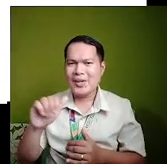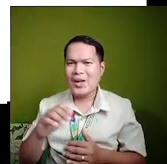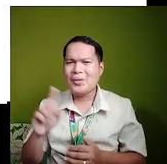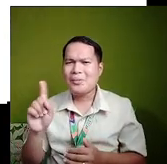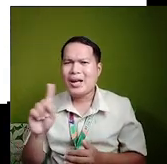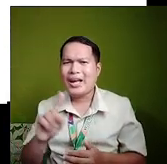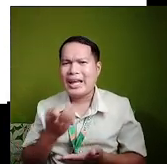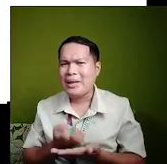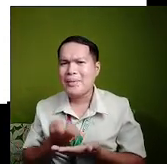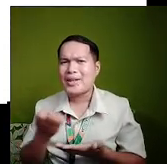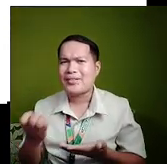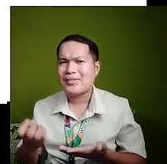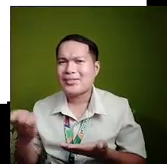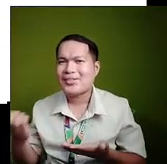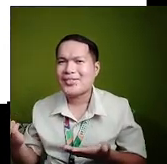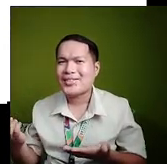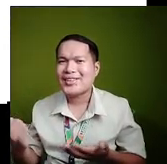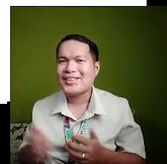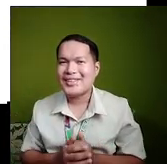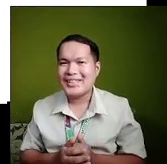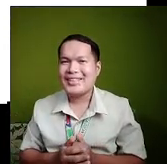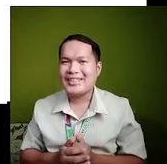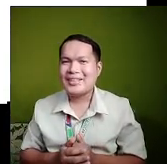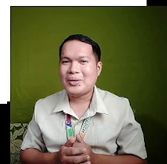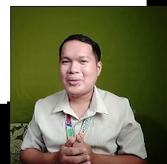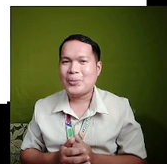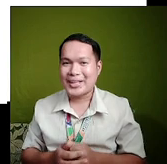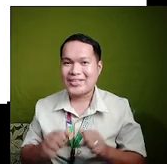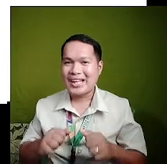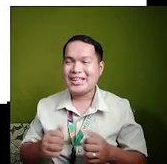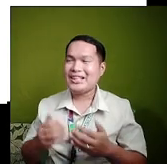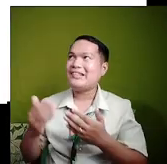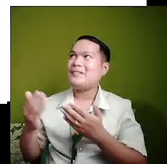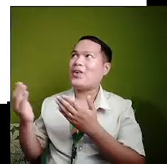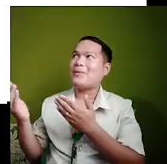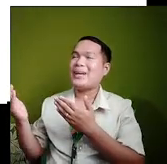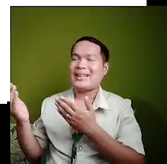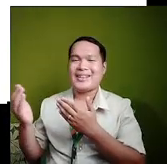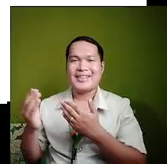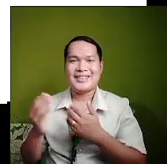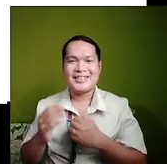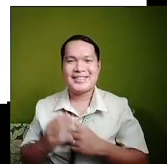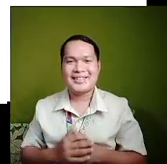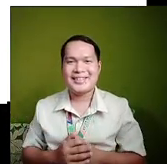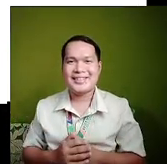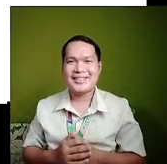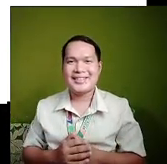Ano-ano mga elements? We can write in this format